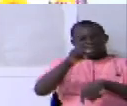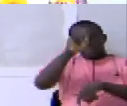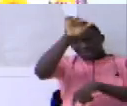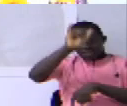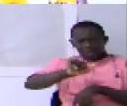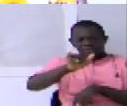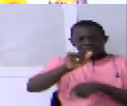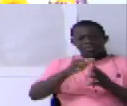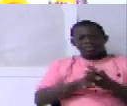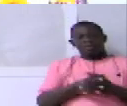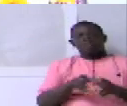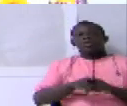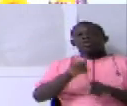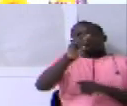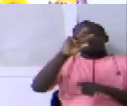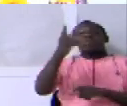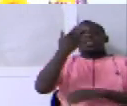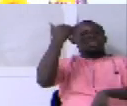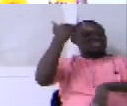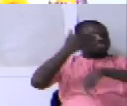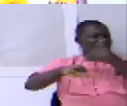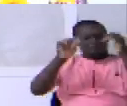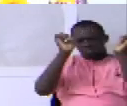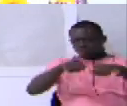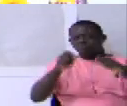wuche okono. You will never be reformed. And